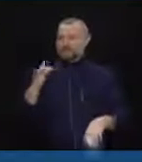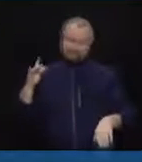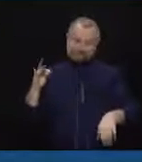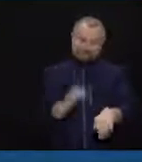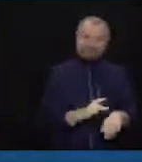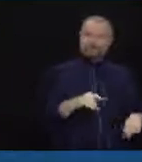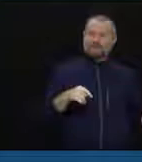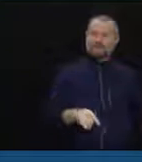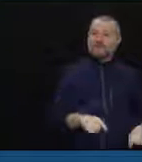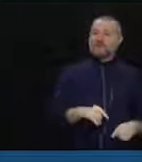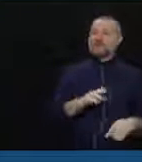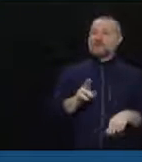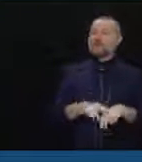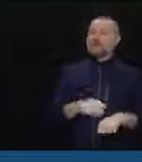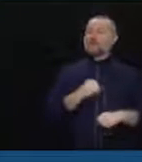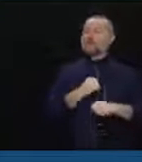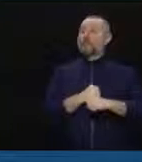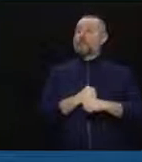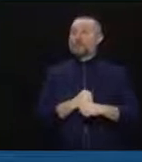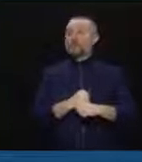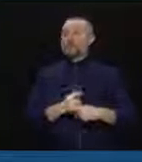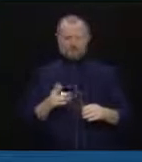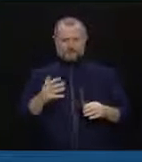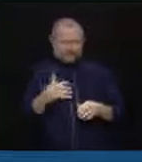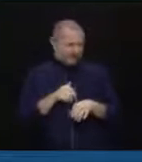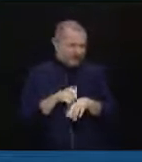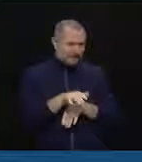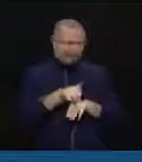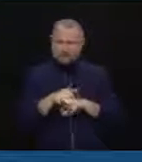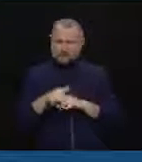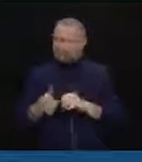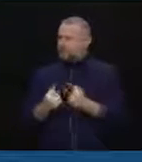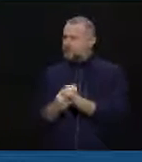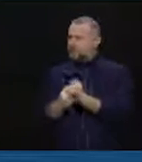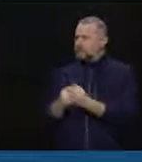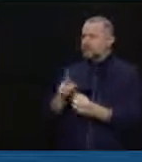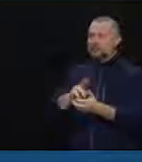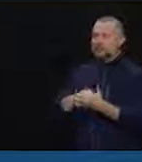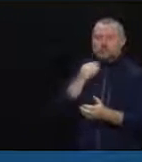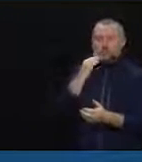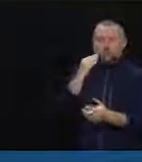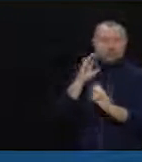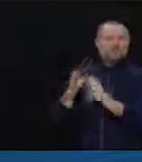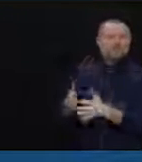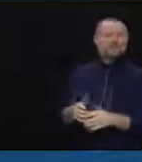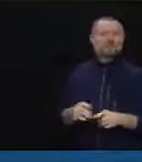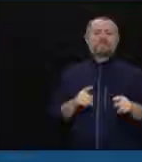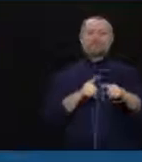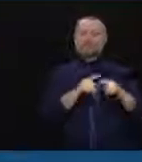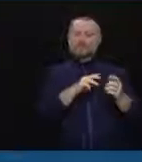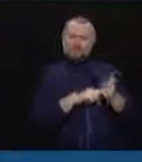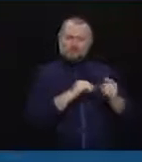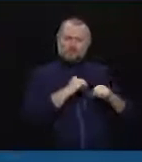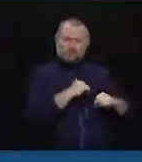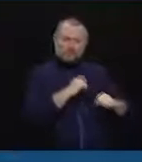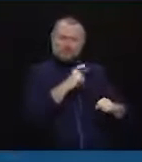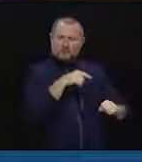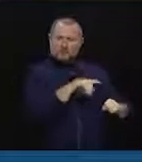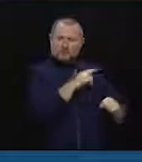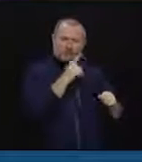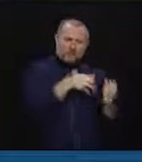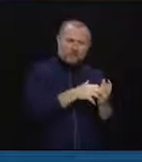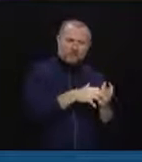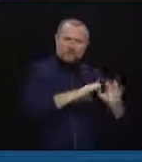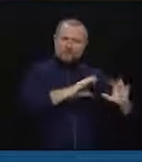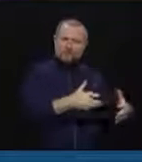homes and to talk about how we can protect society's most vulnerable, as we had seen them so